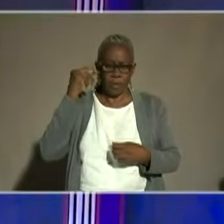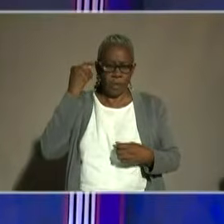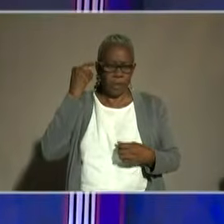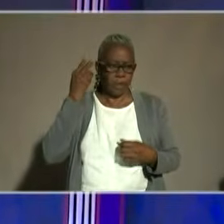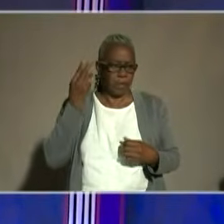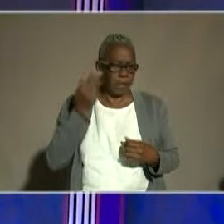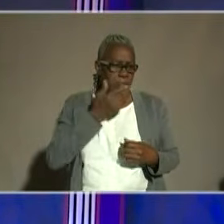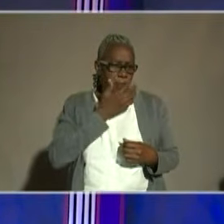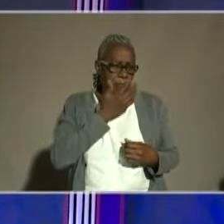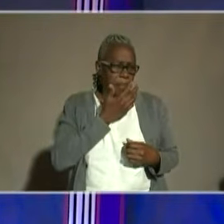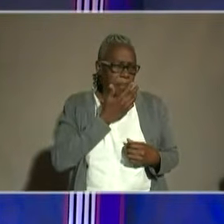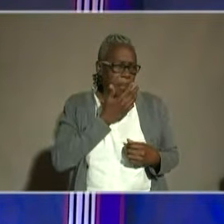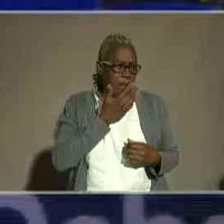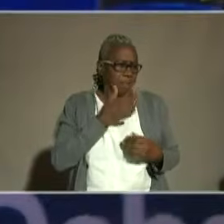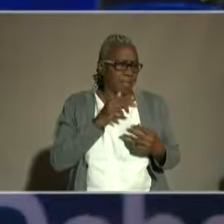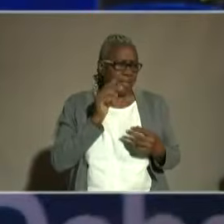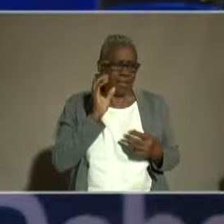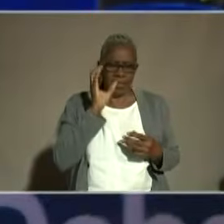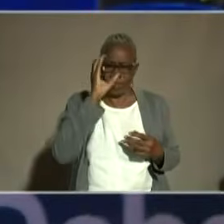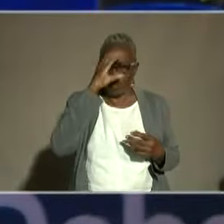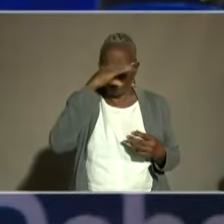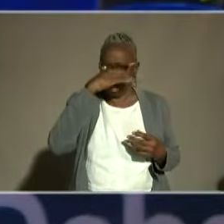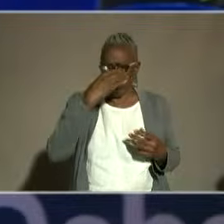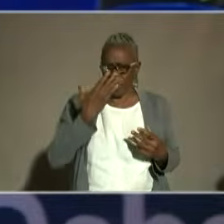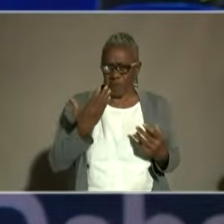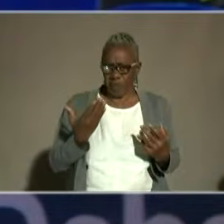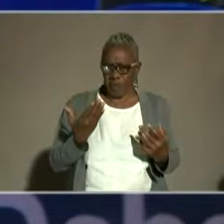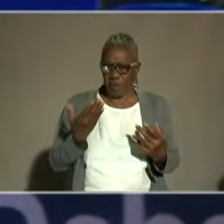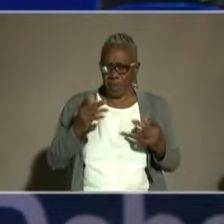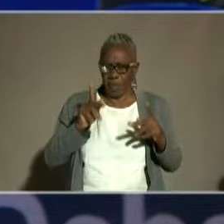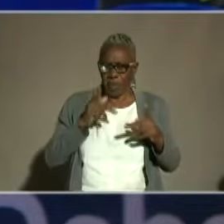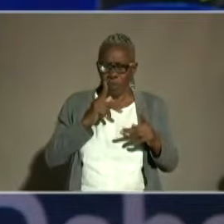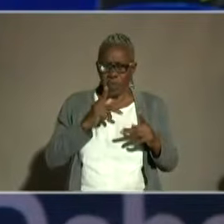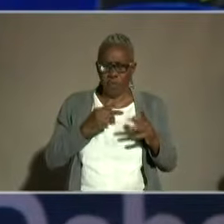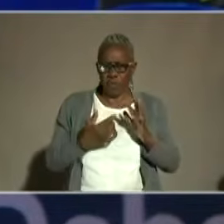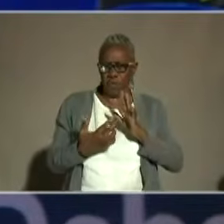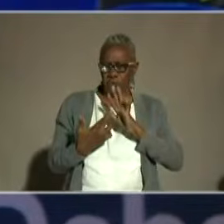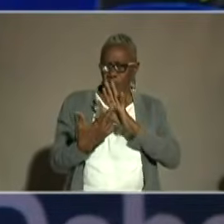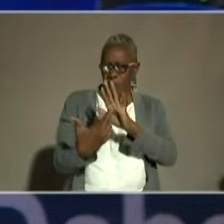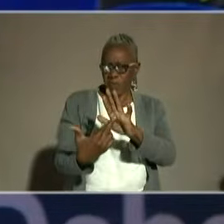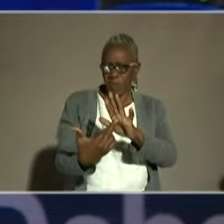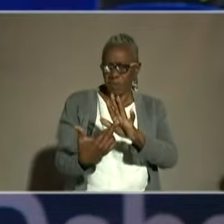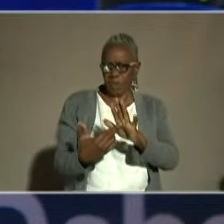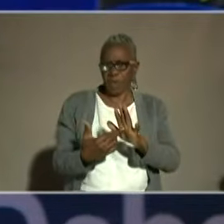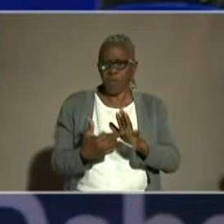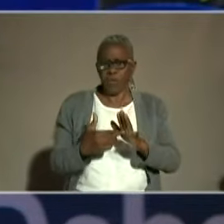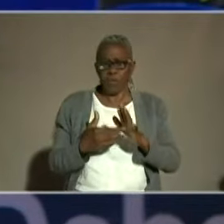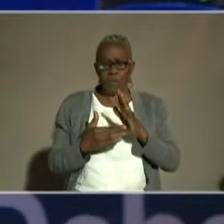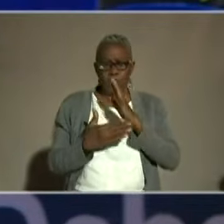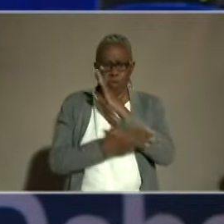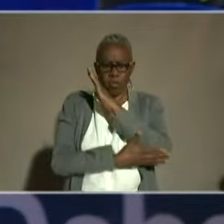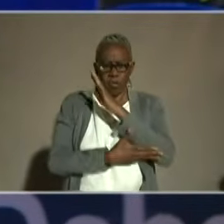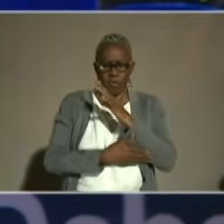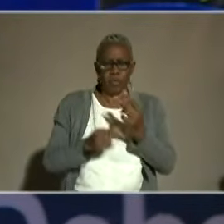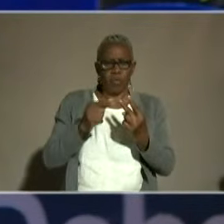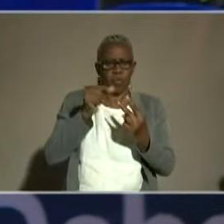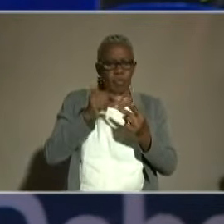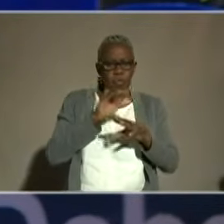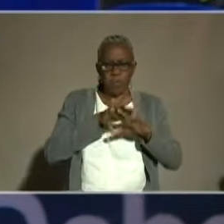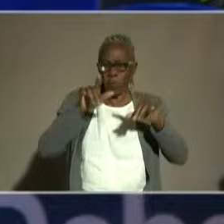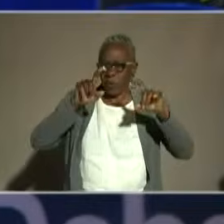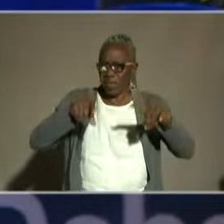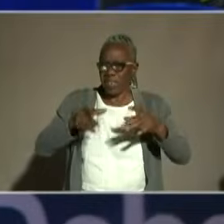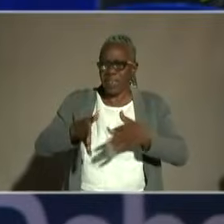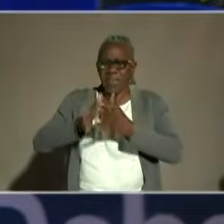know, this is a strange one. A man who wants to represent his country must choose his country. He doesn't need to ask anyone. He